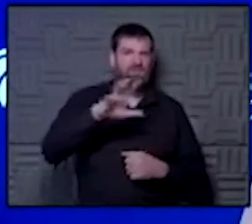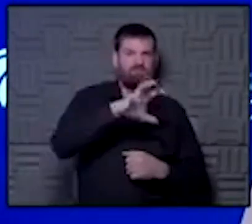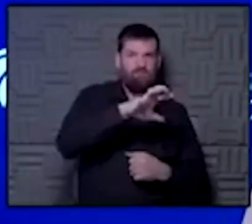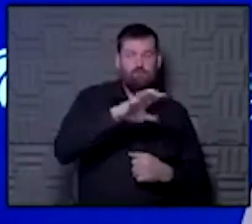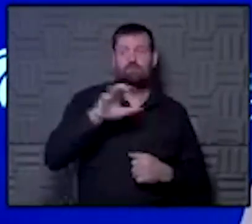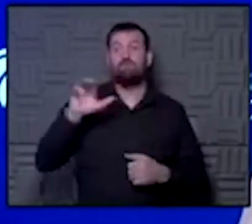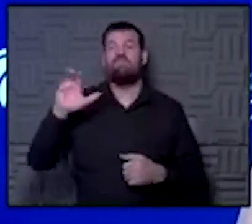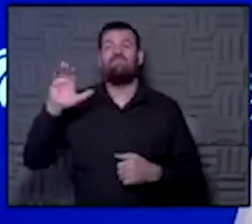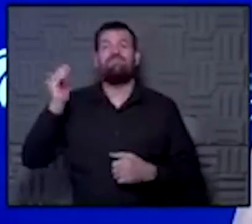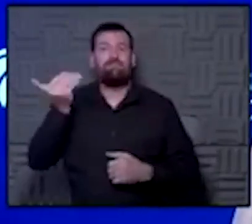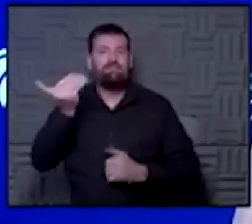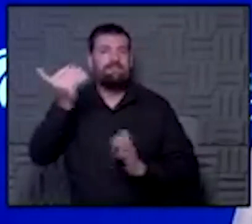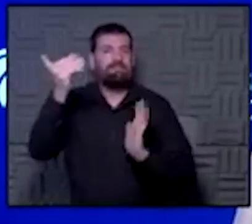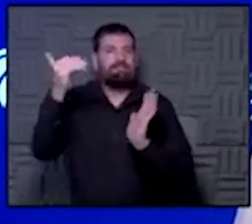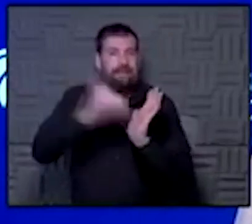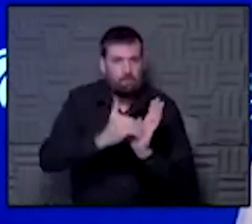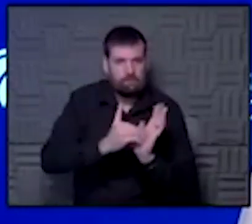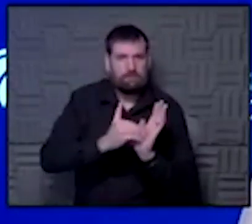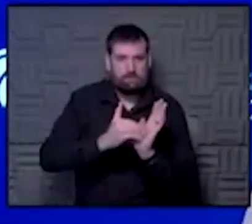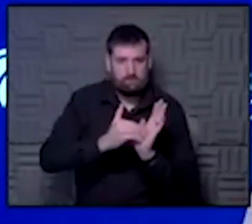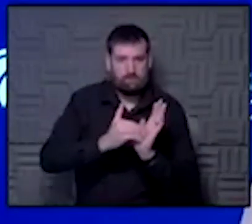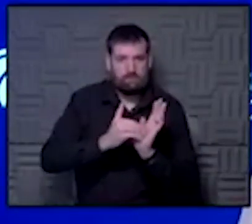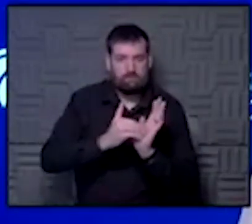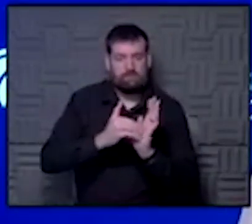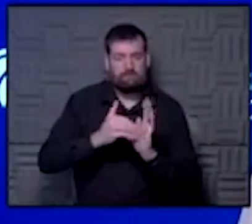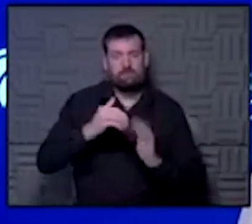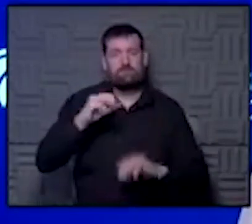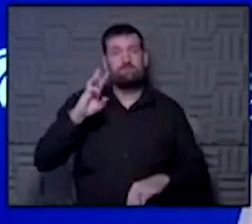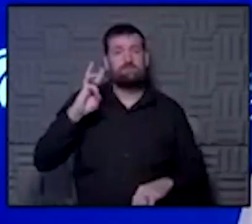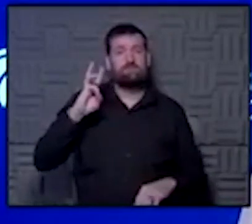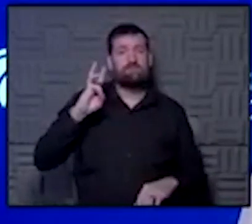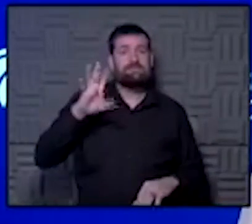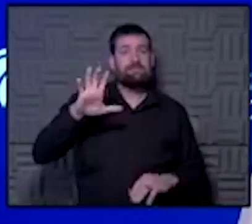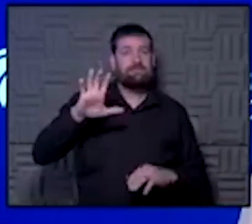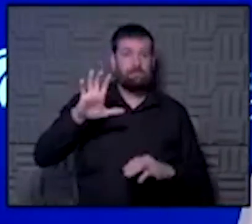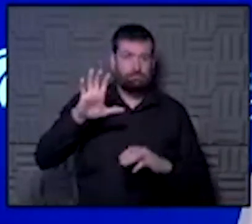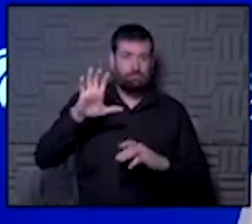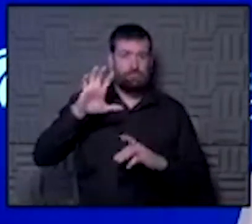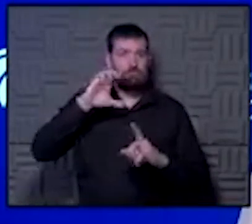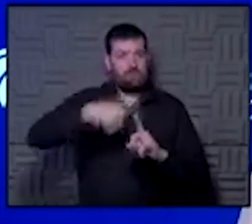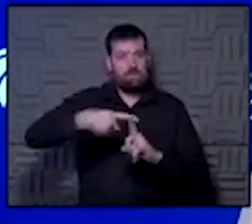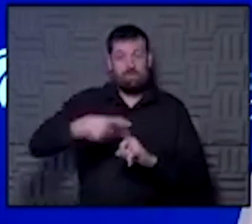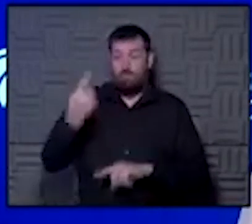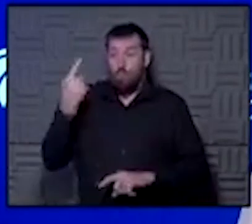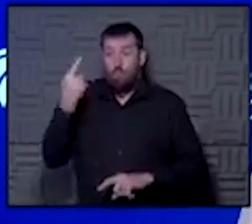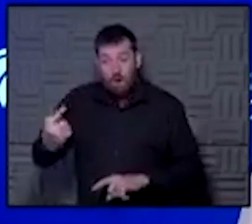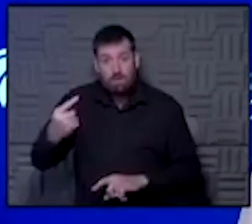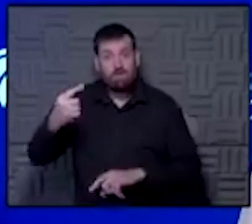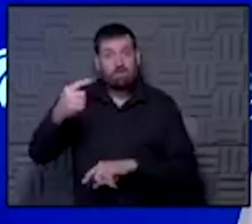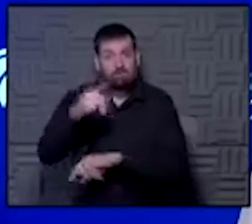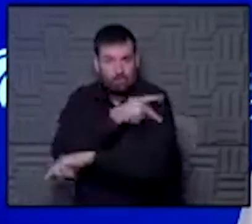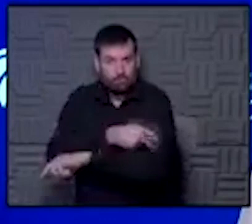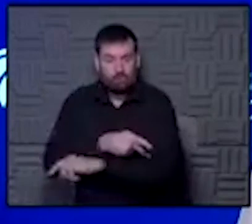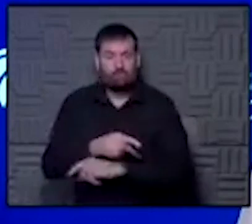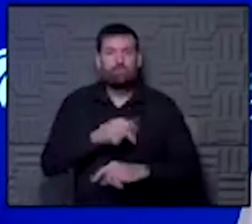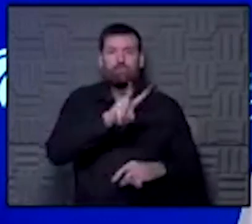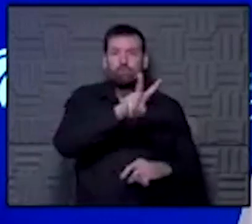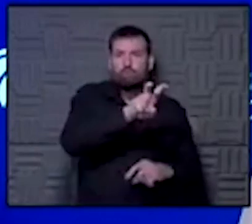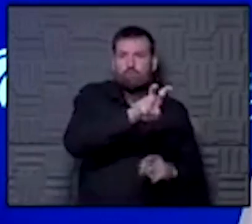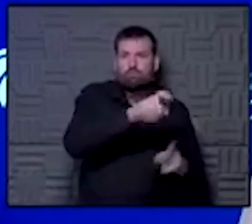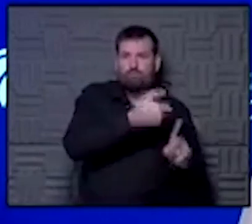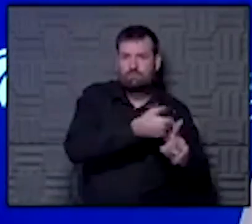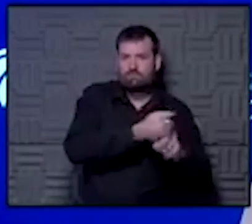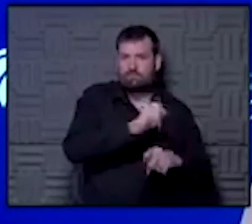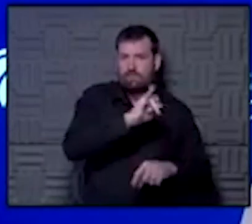had 15,000. They have 600 positive patients in one hospital and 200 of those in the ICU. Wow.